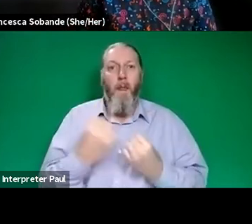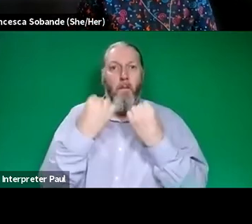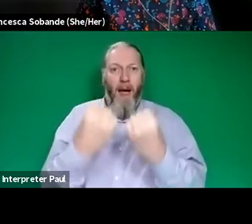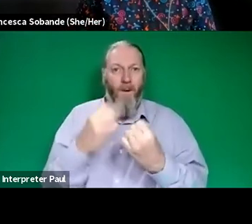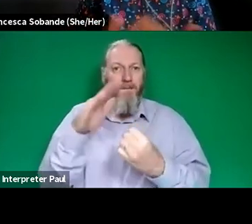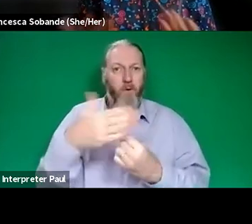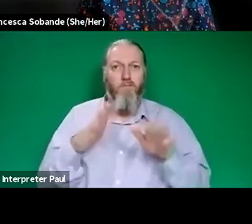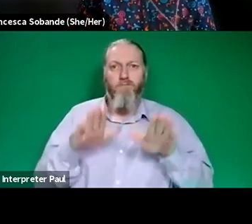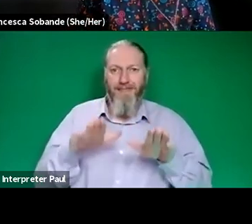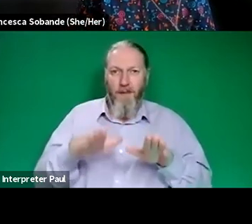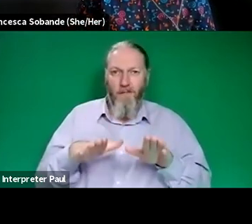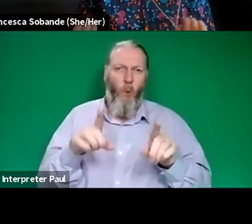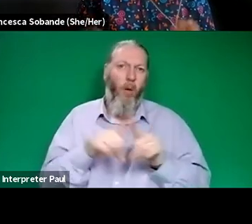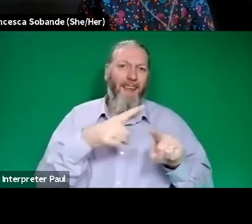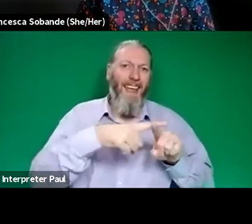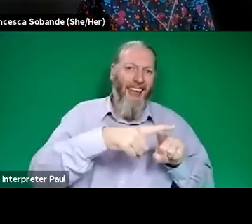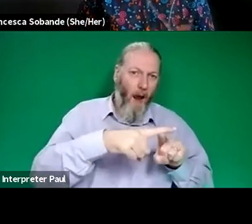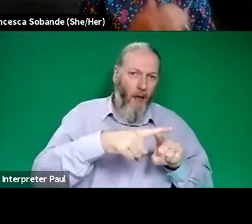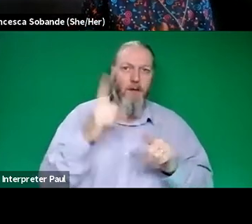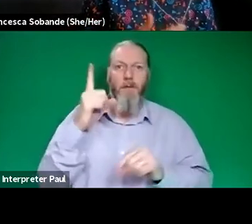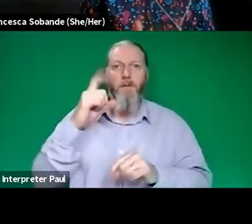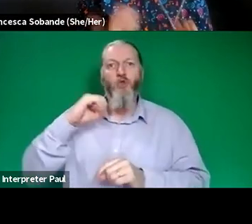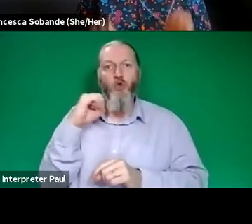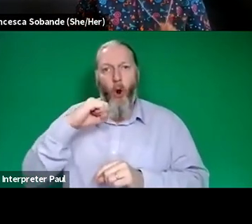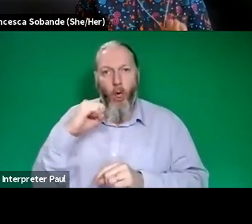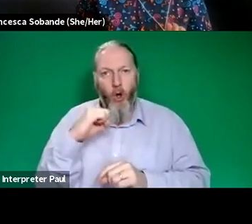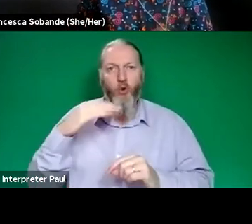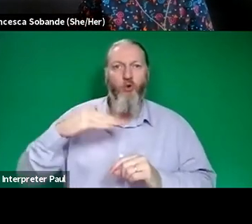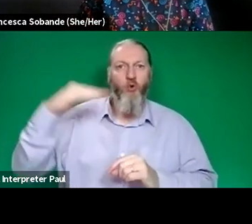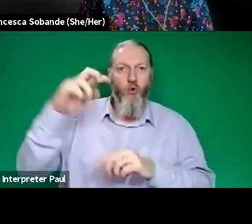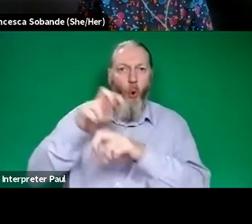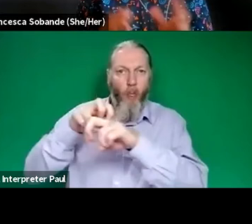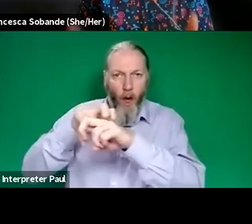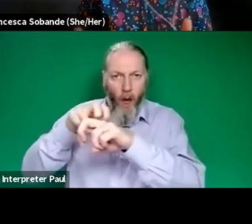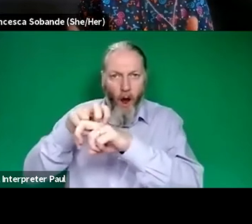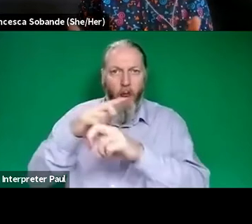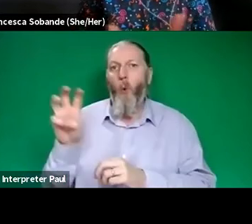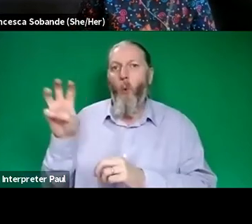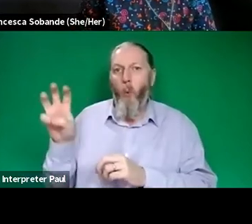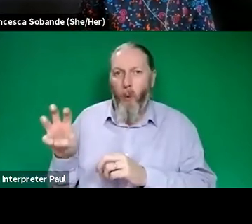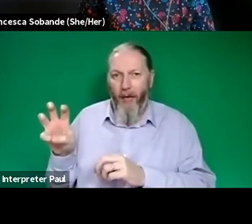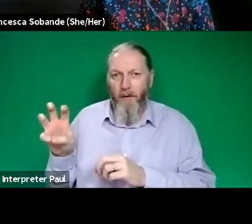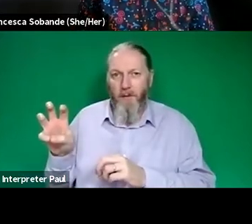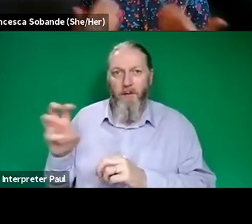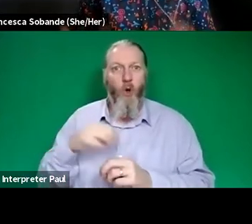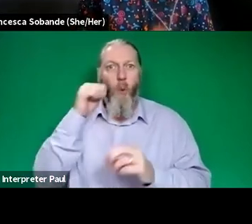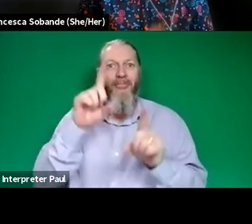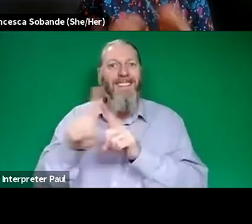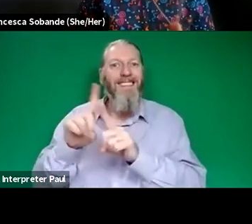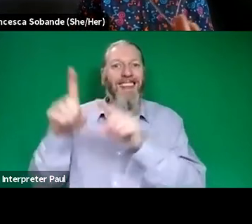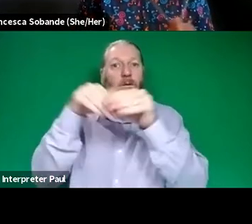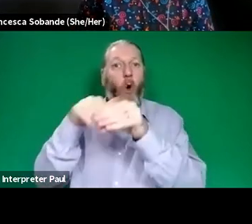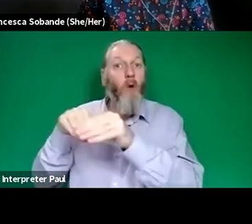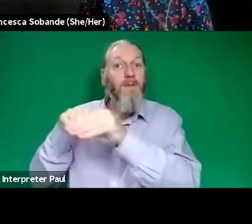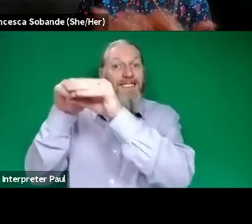So something that's definitely very much a common part of the Scottish context, the Welsh context, is this complete denial of their role,